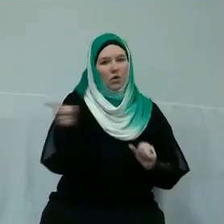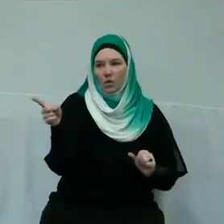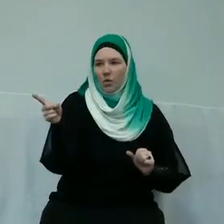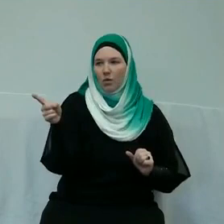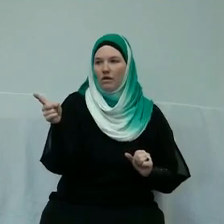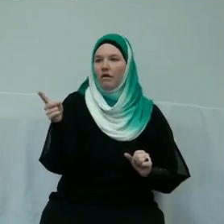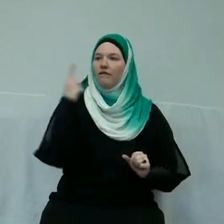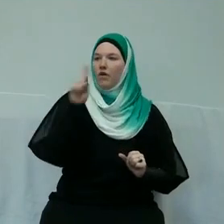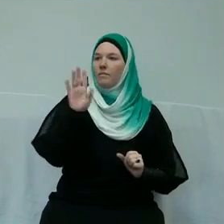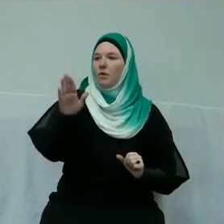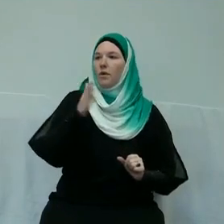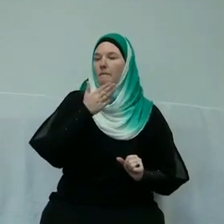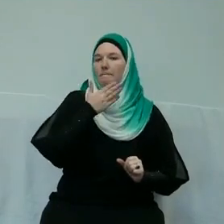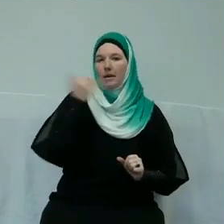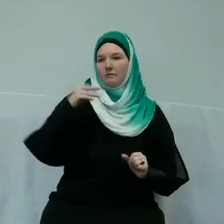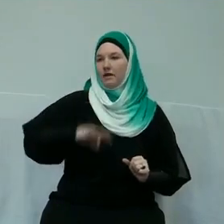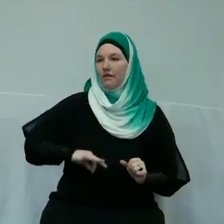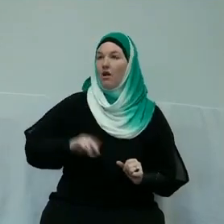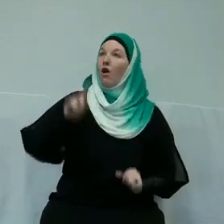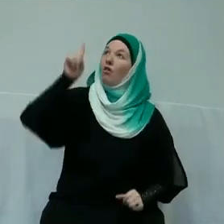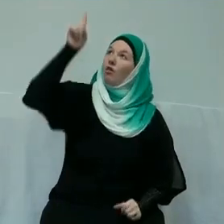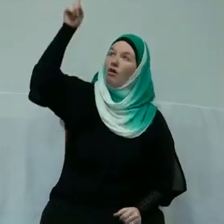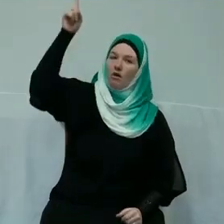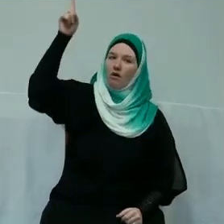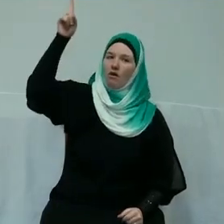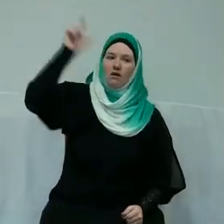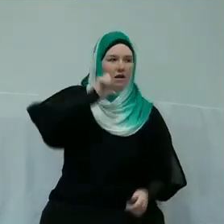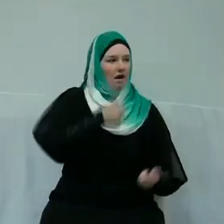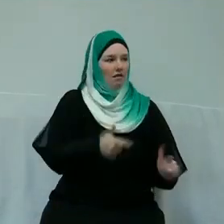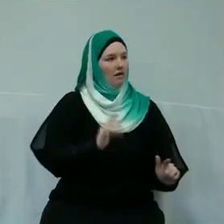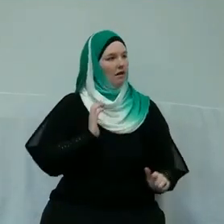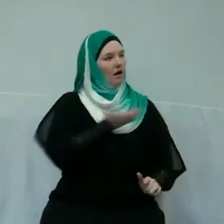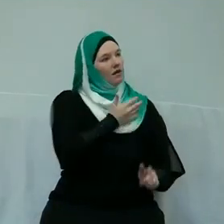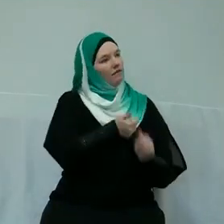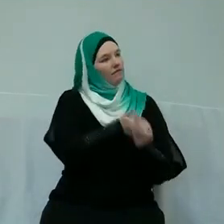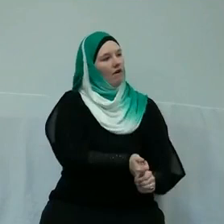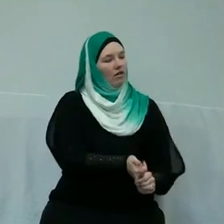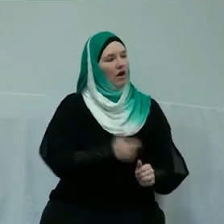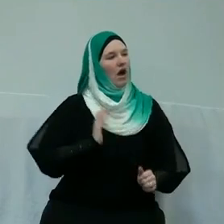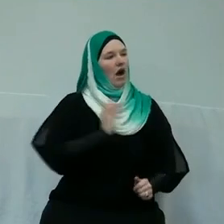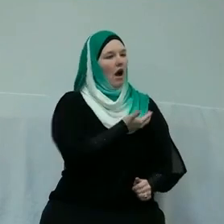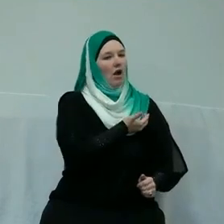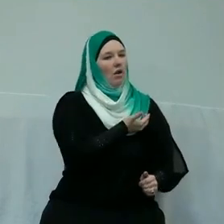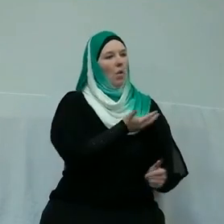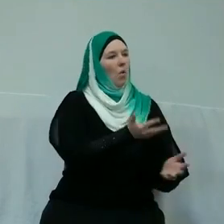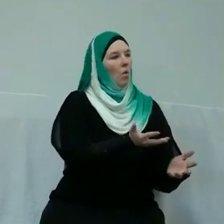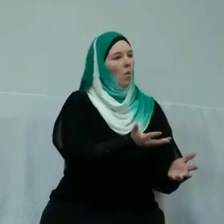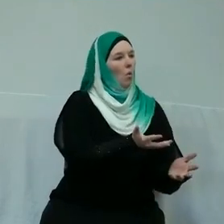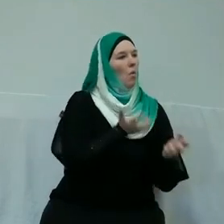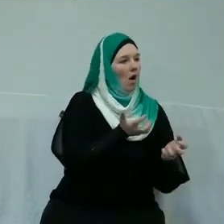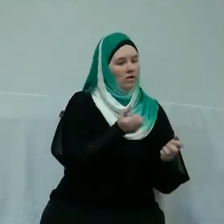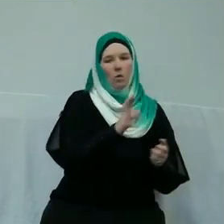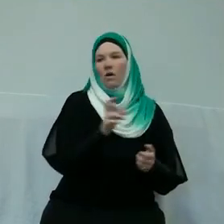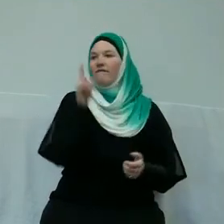own best interest. Allah prohibited us from following our feelings